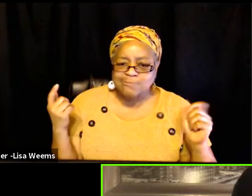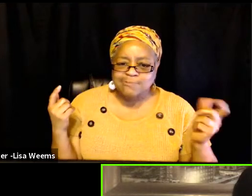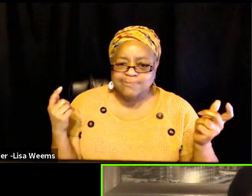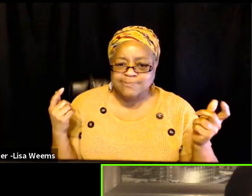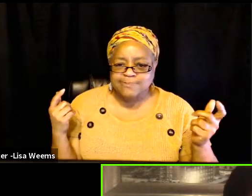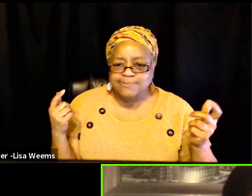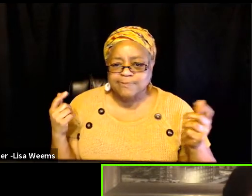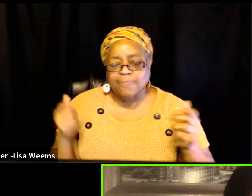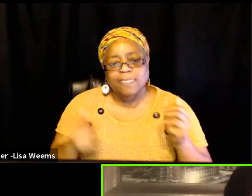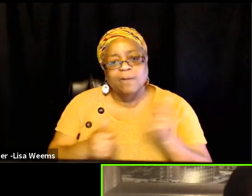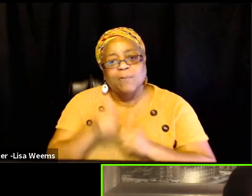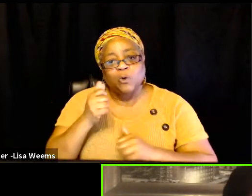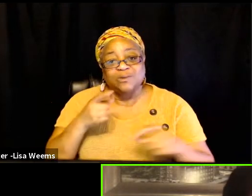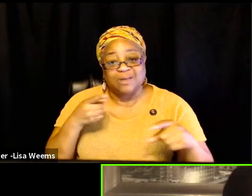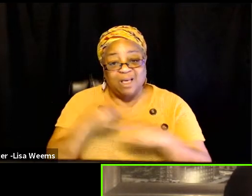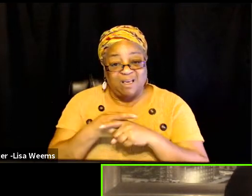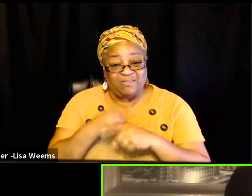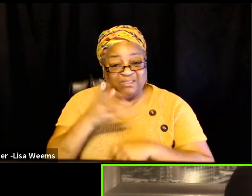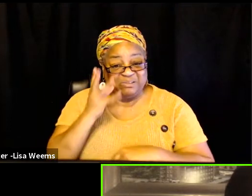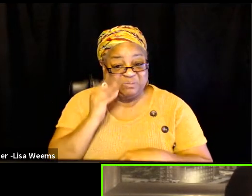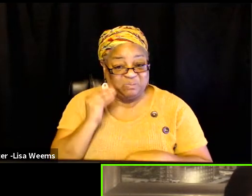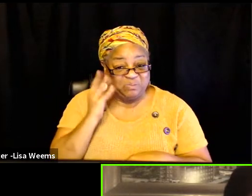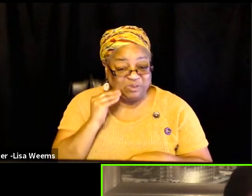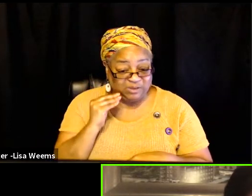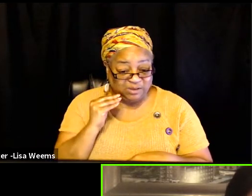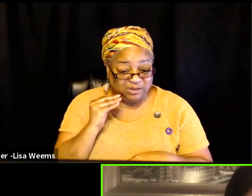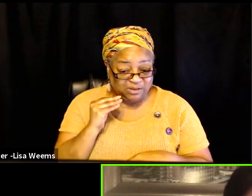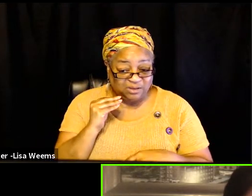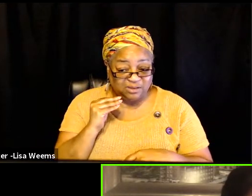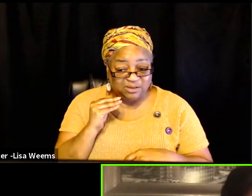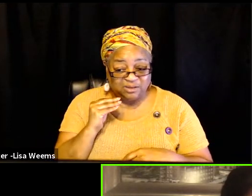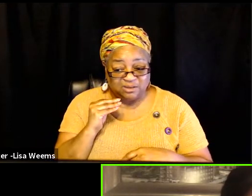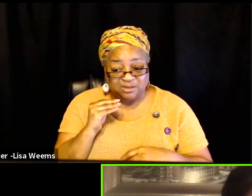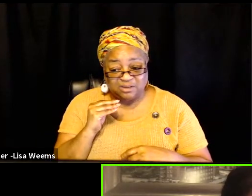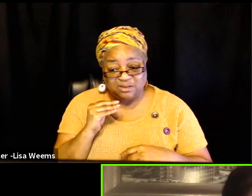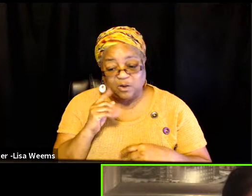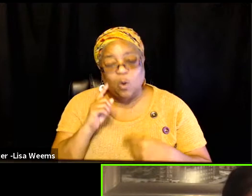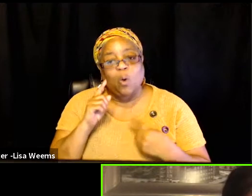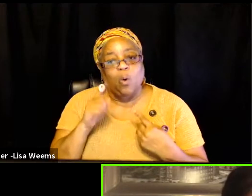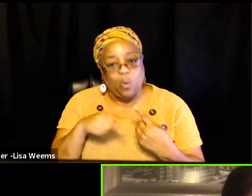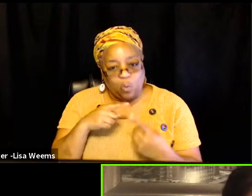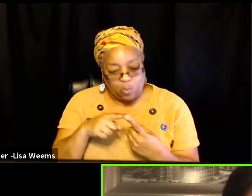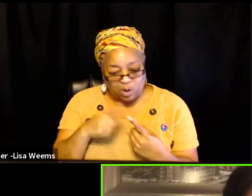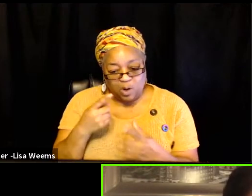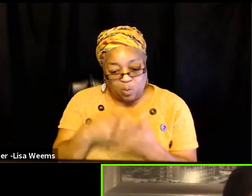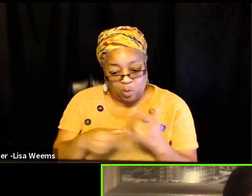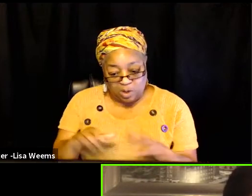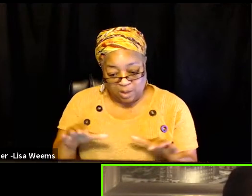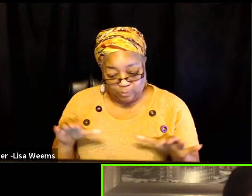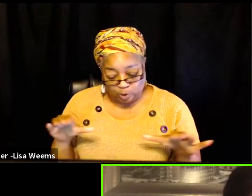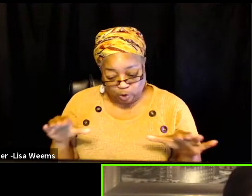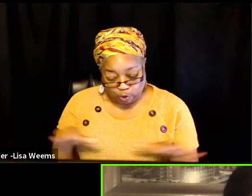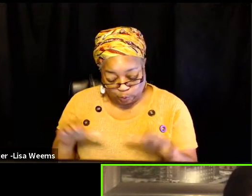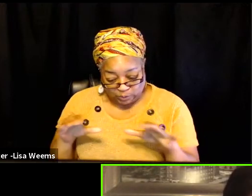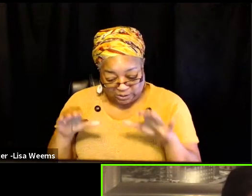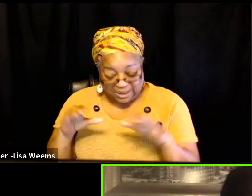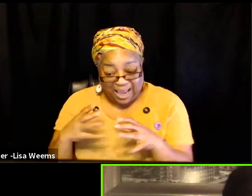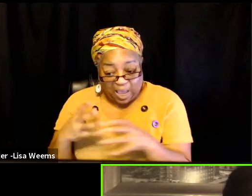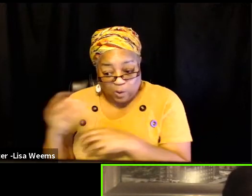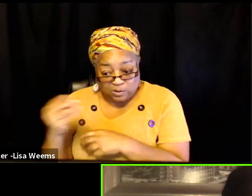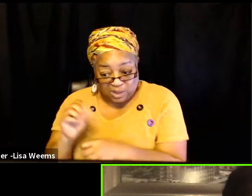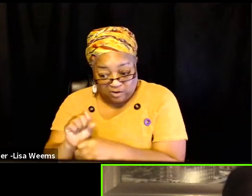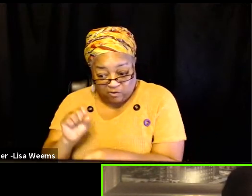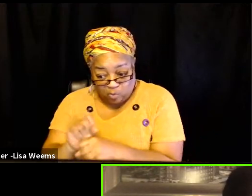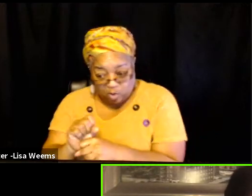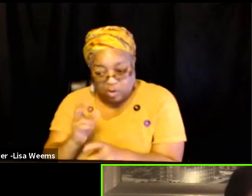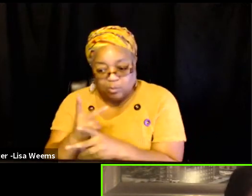the most conflict I've ever faced around that is when the things I'm doing outside of work produce better results for me in